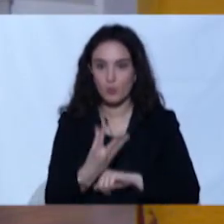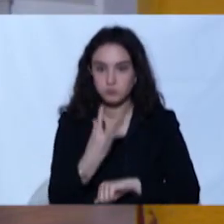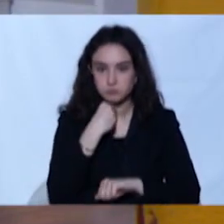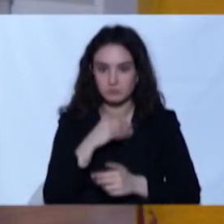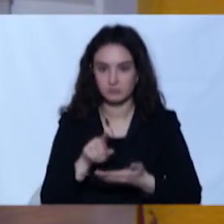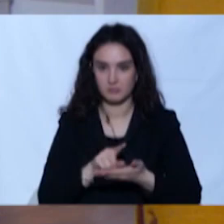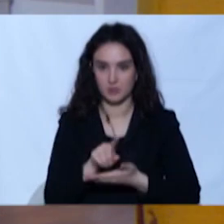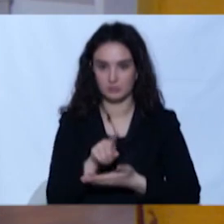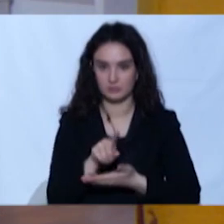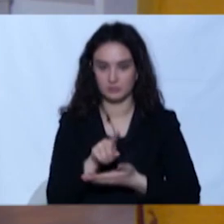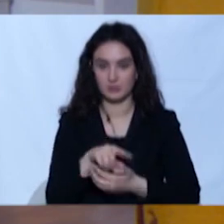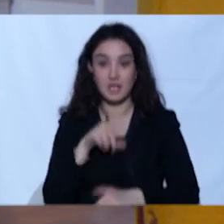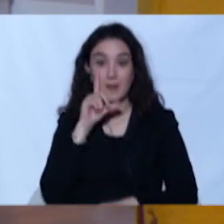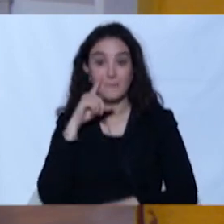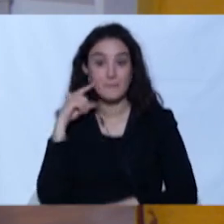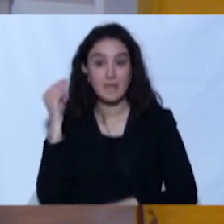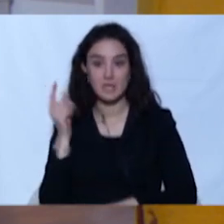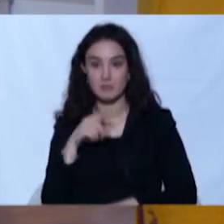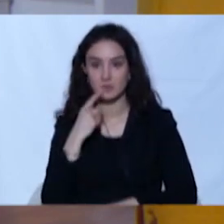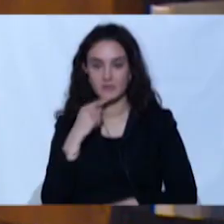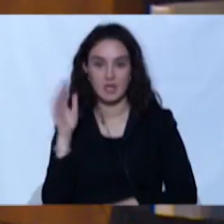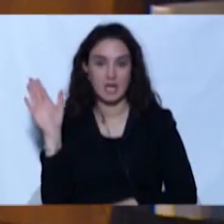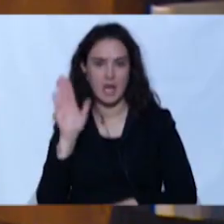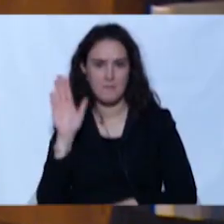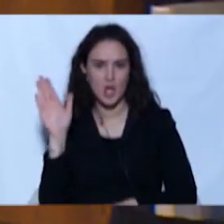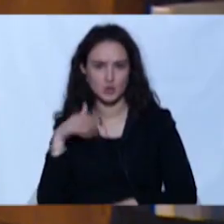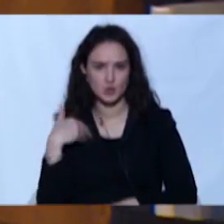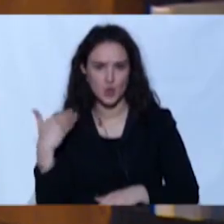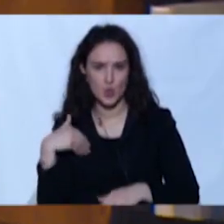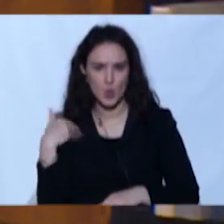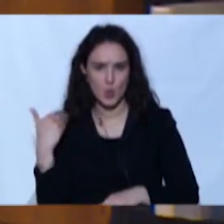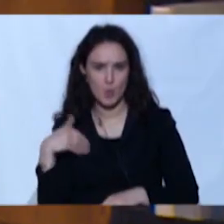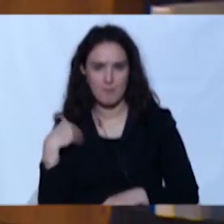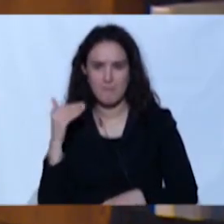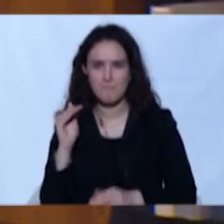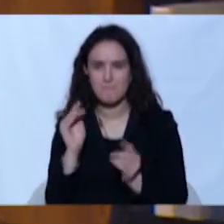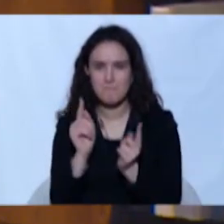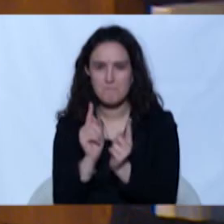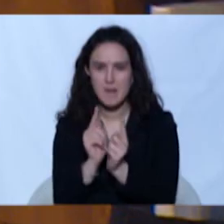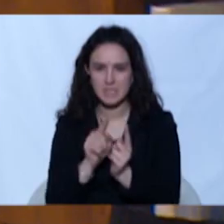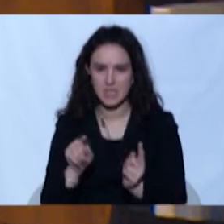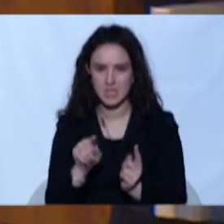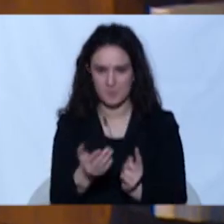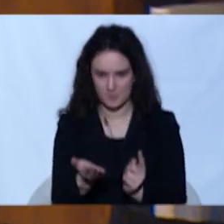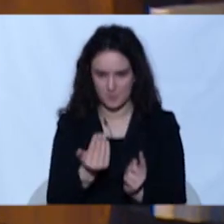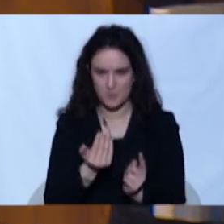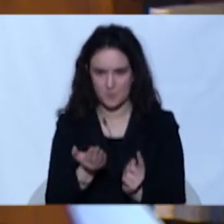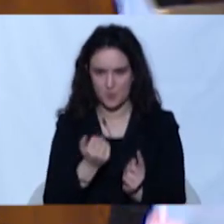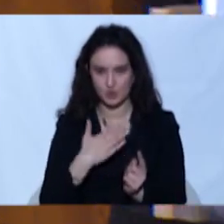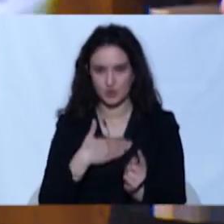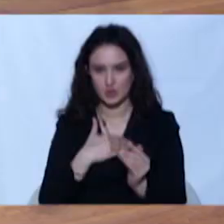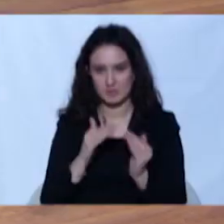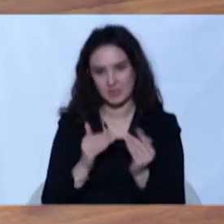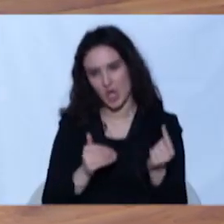mouse. The fox says, "Hello, little mouse. Come, eat at my